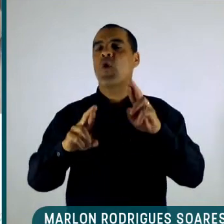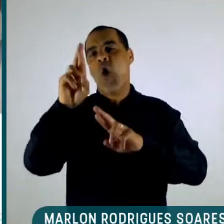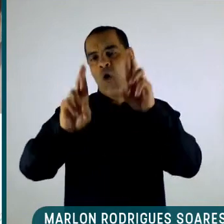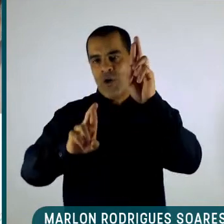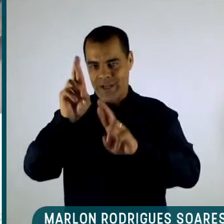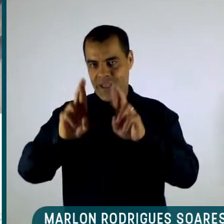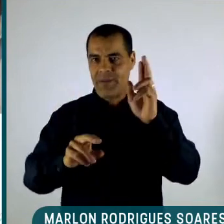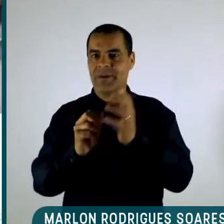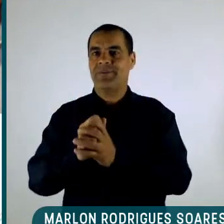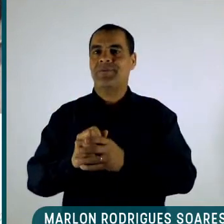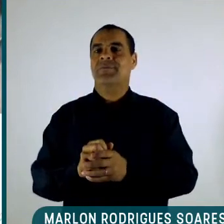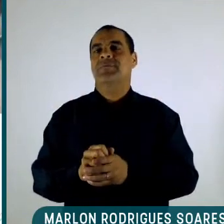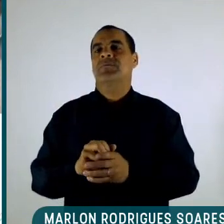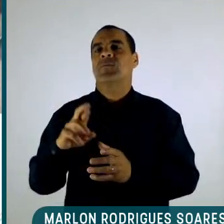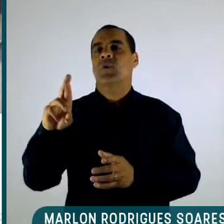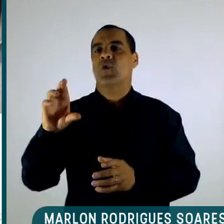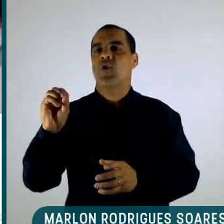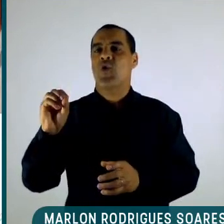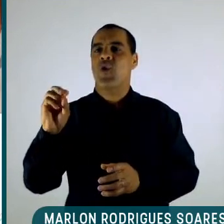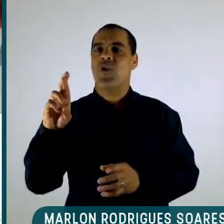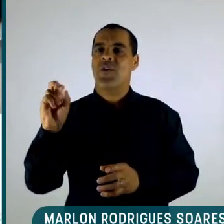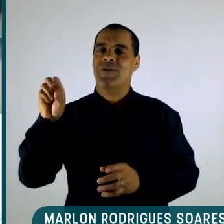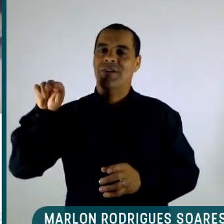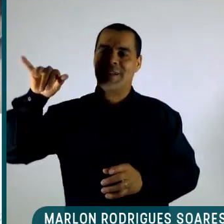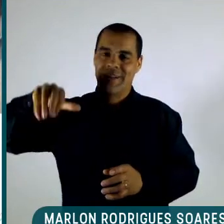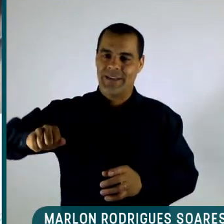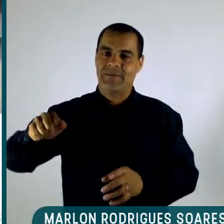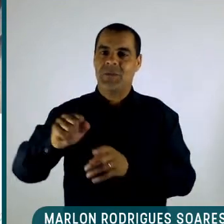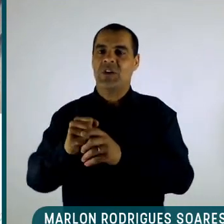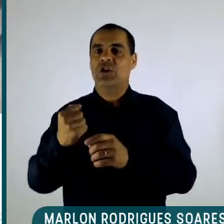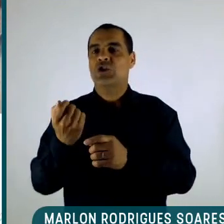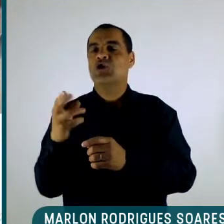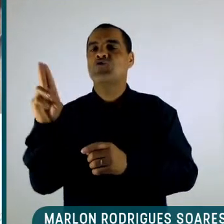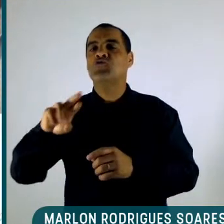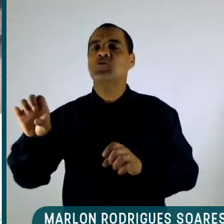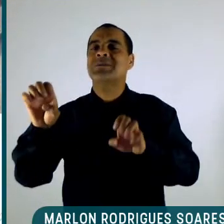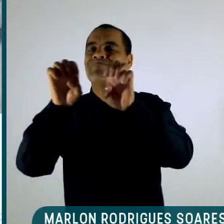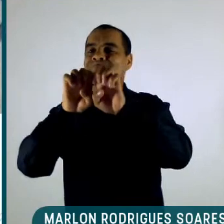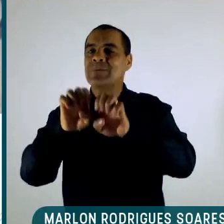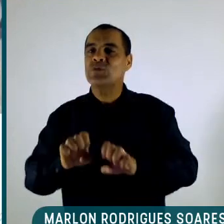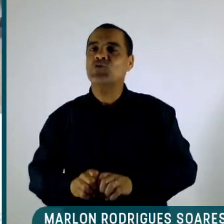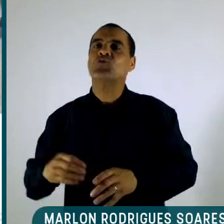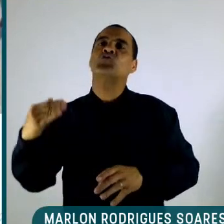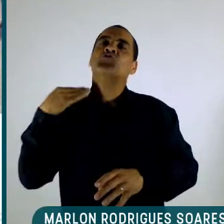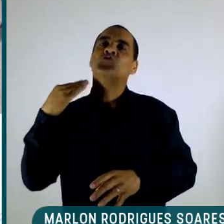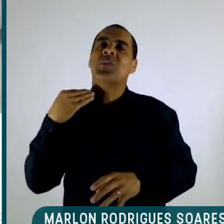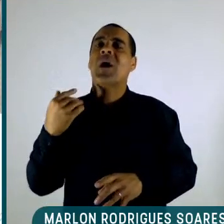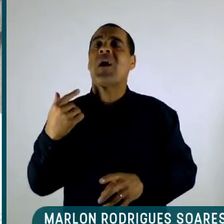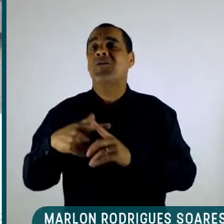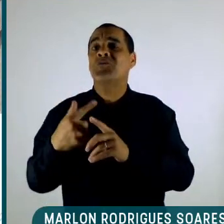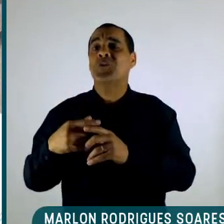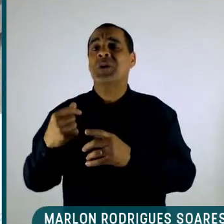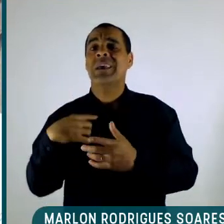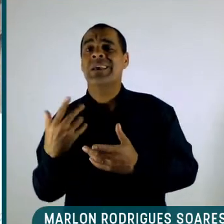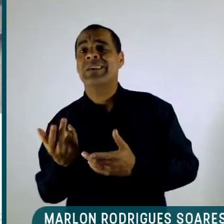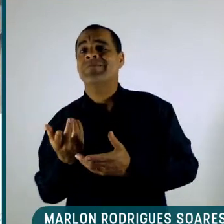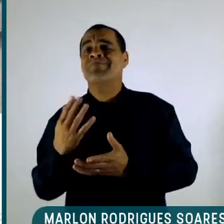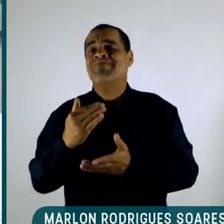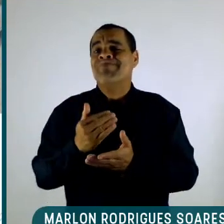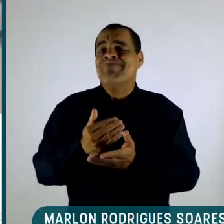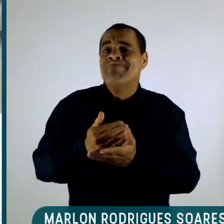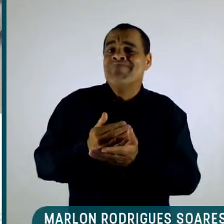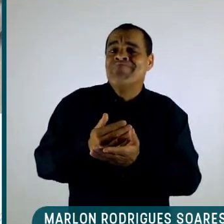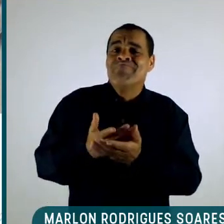Well, okay, send 10 respirators there because that's it. But then you use the infrastructure of the bank. Why